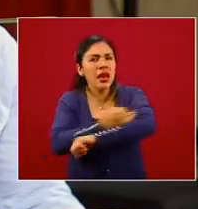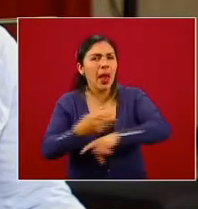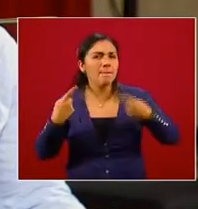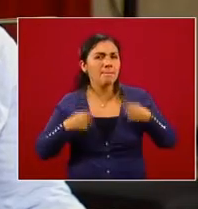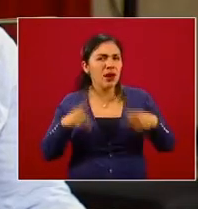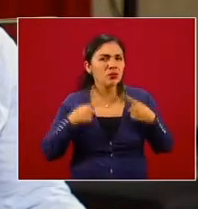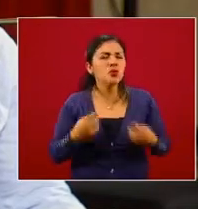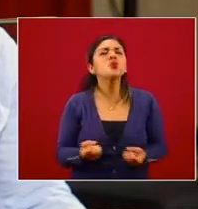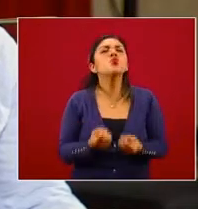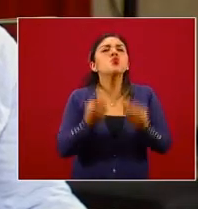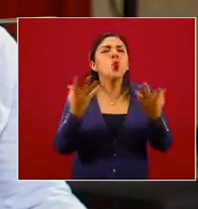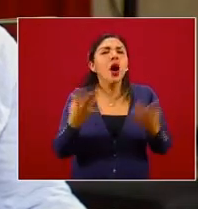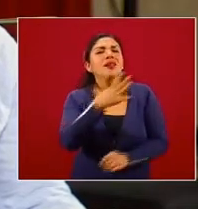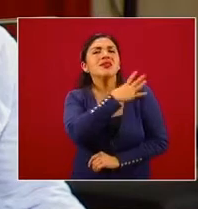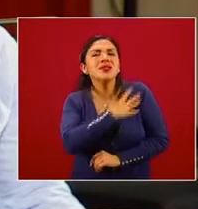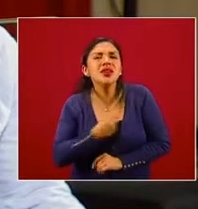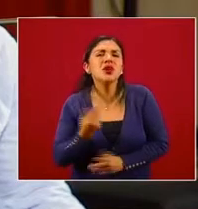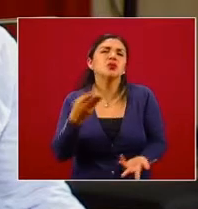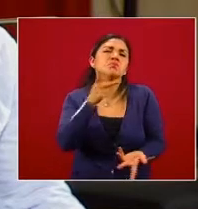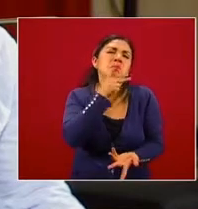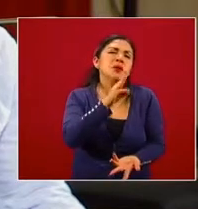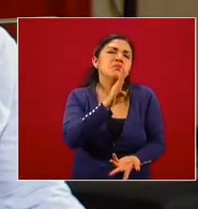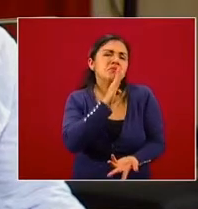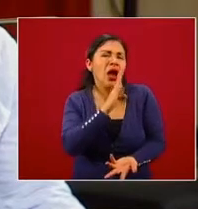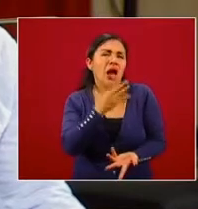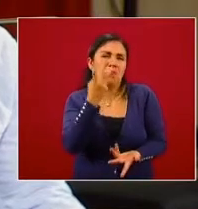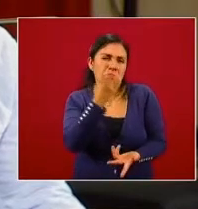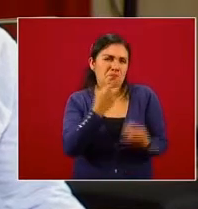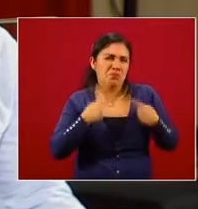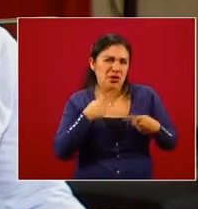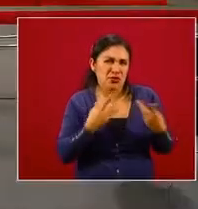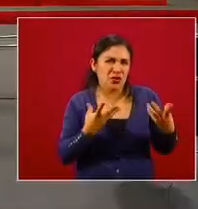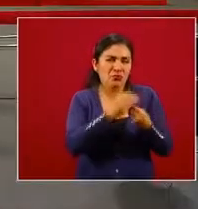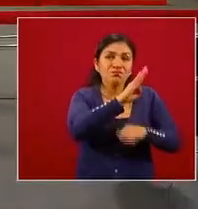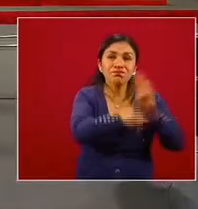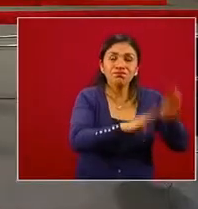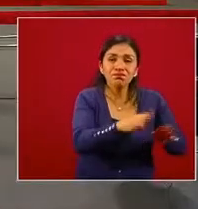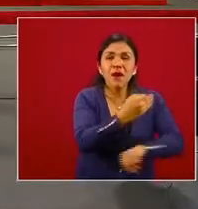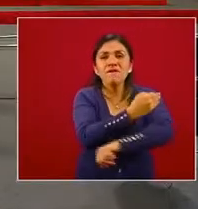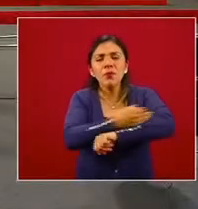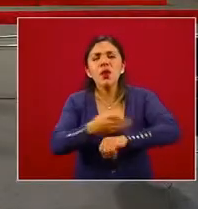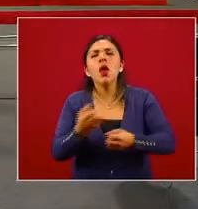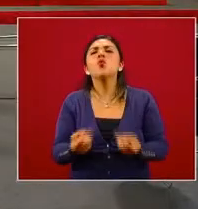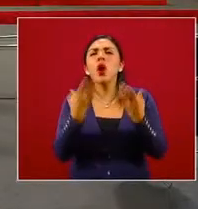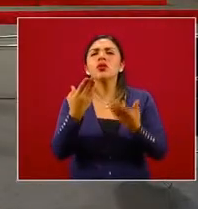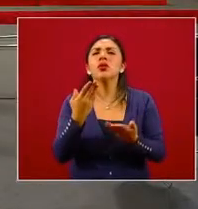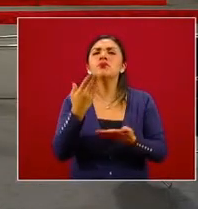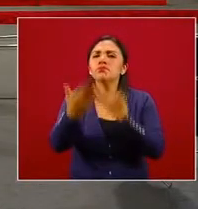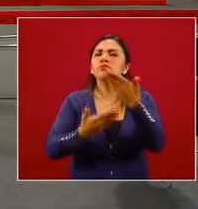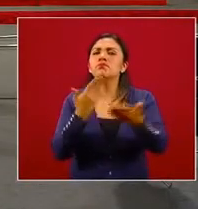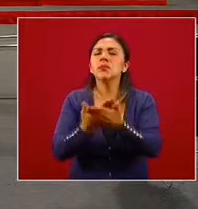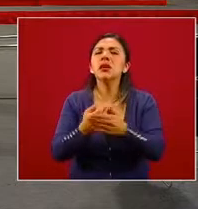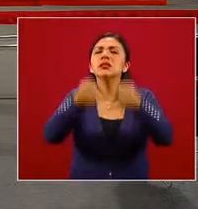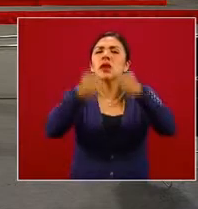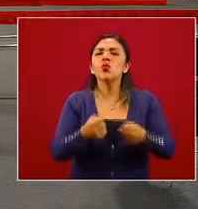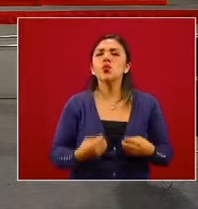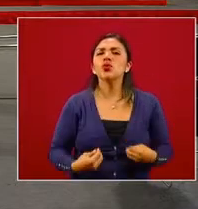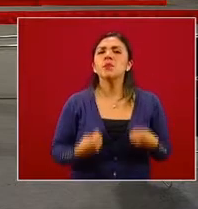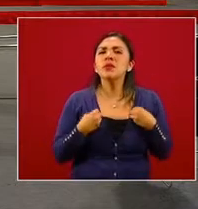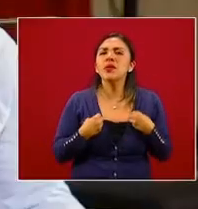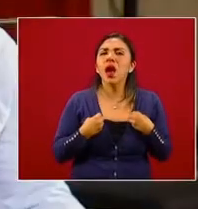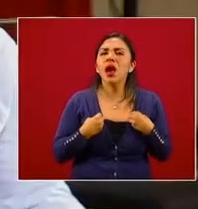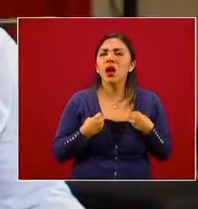many of their family members or children or parents of these people, how many of them